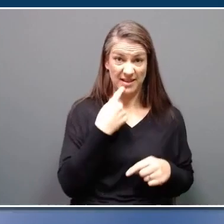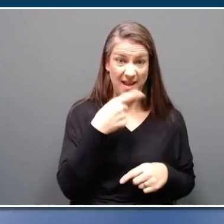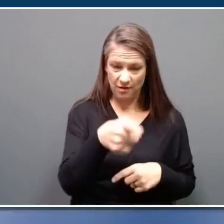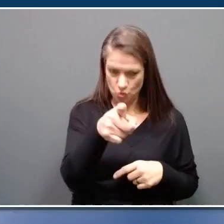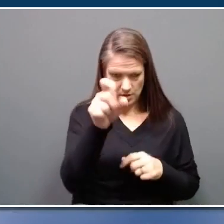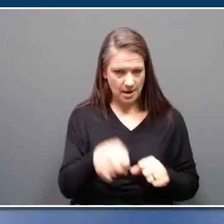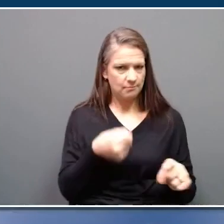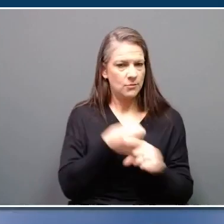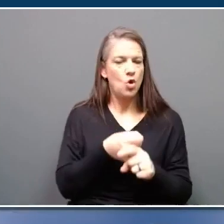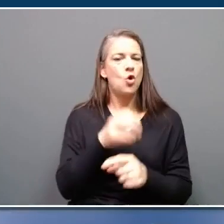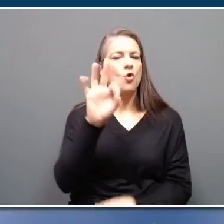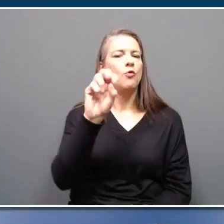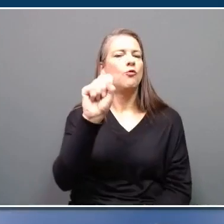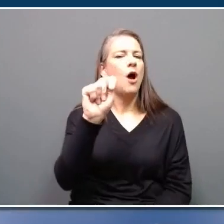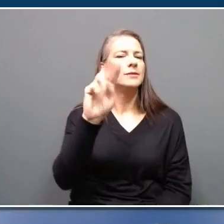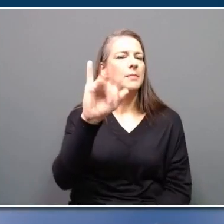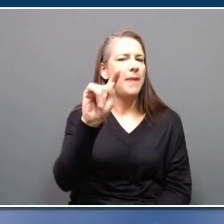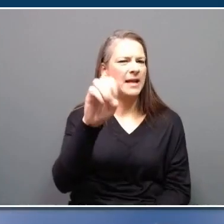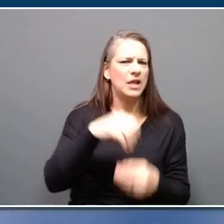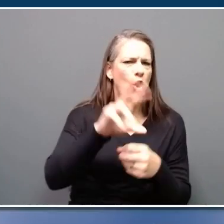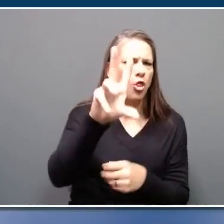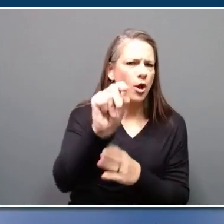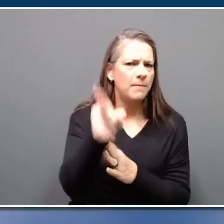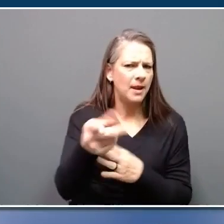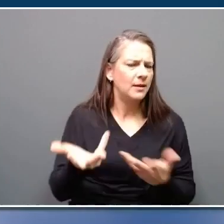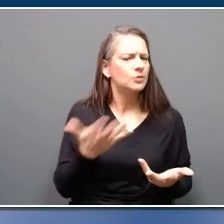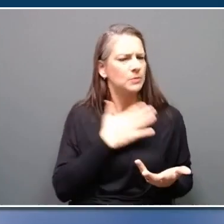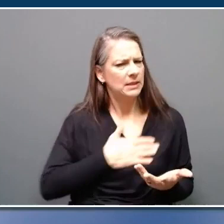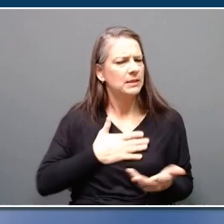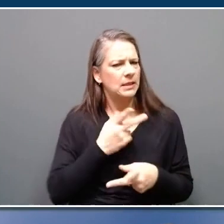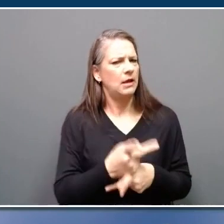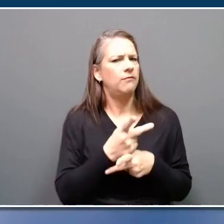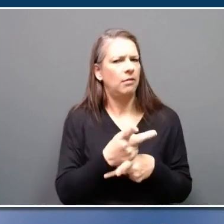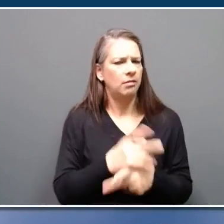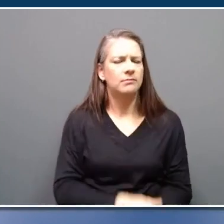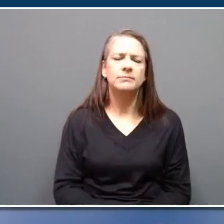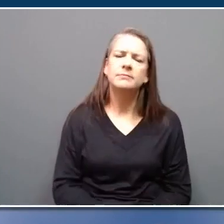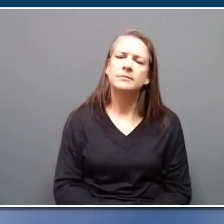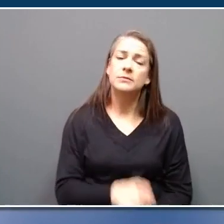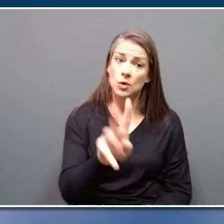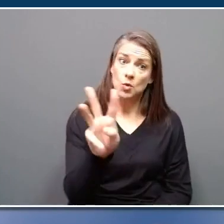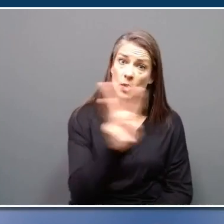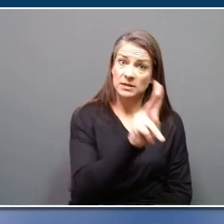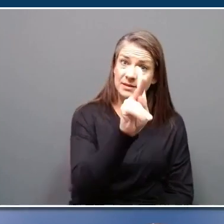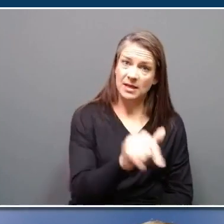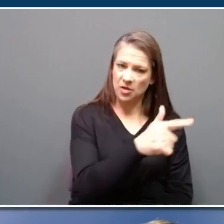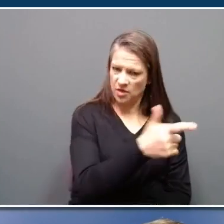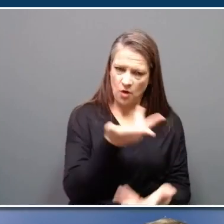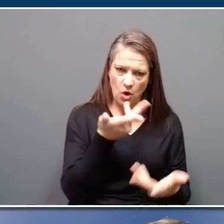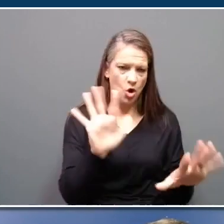need people to be careful. For those in Western Kentucky, they're already under a winter